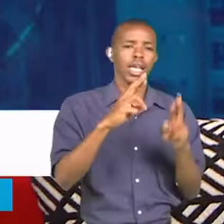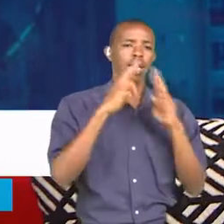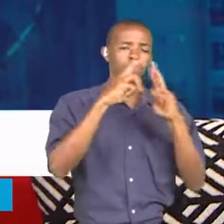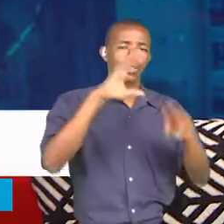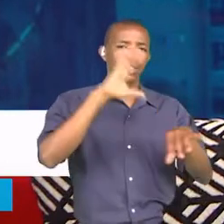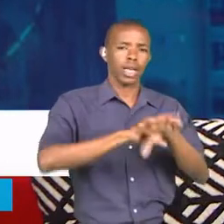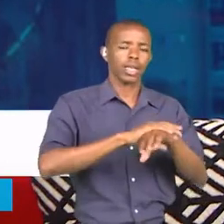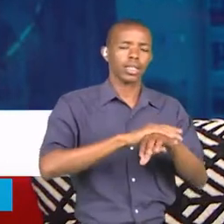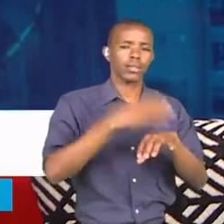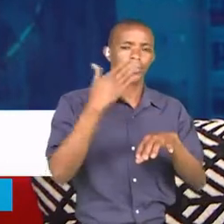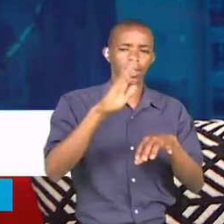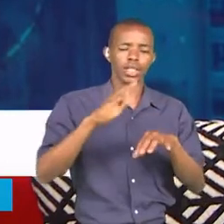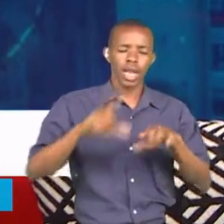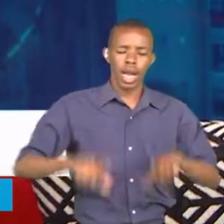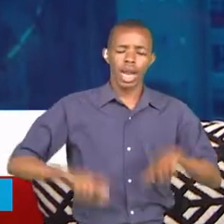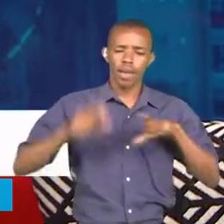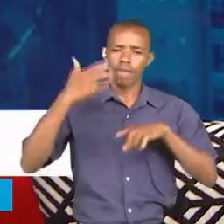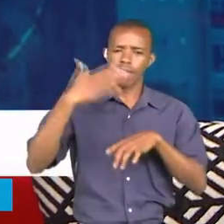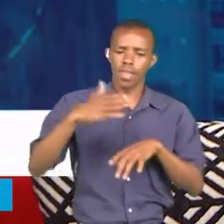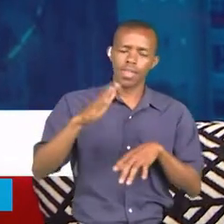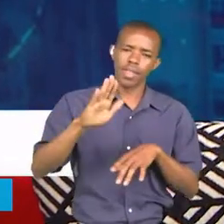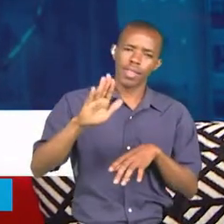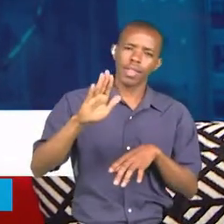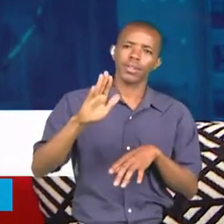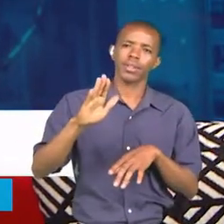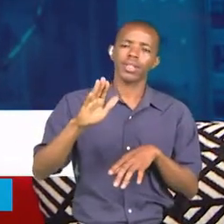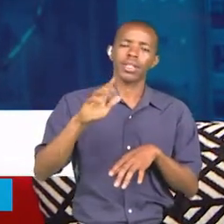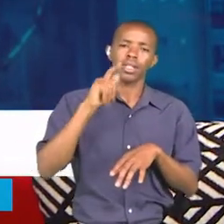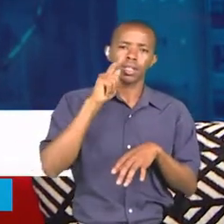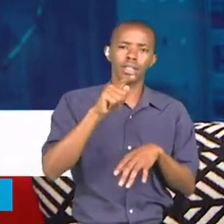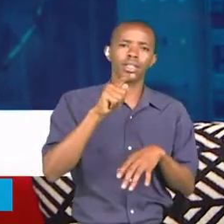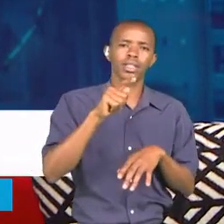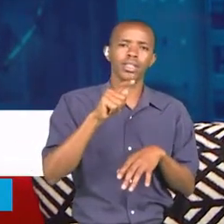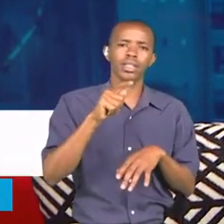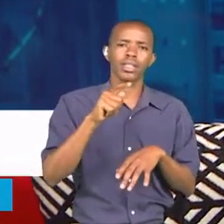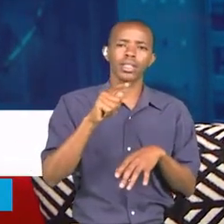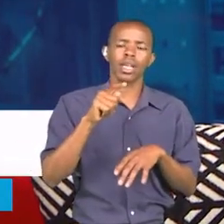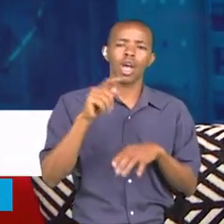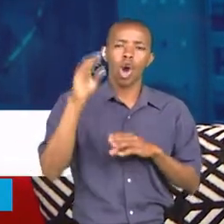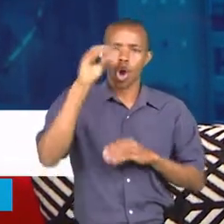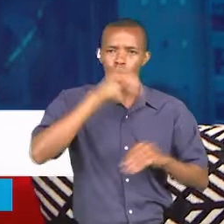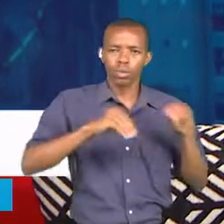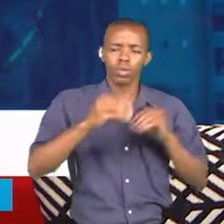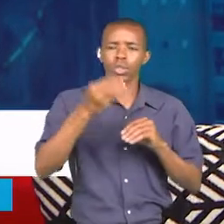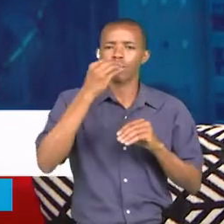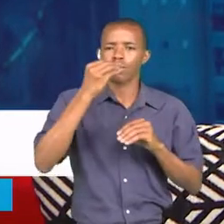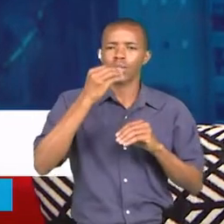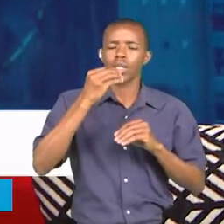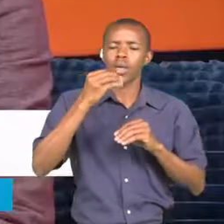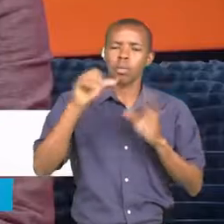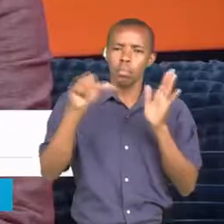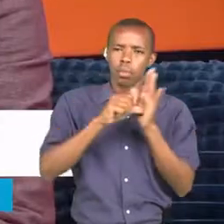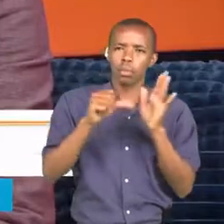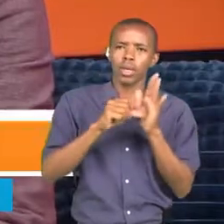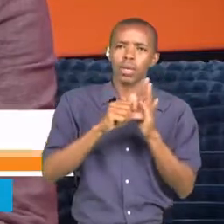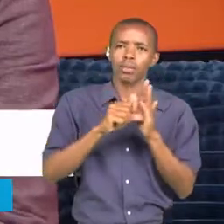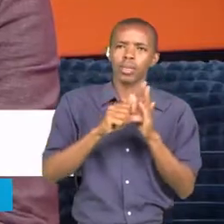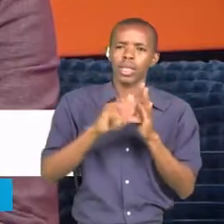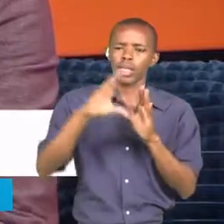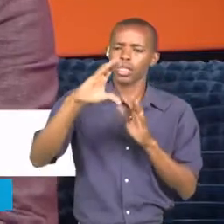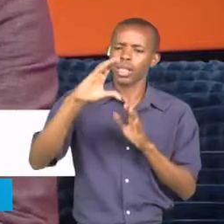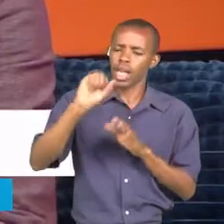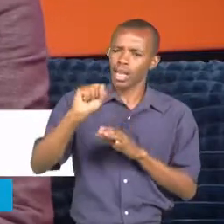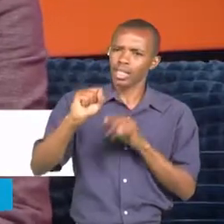people who've lost their lives, and you know, that has been attributed to the food insecurity. Should CS maybe